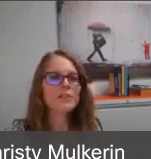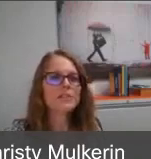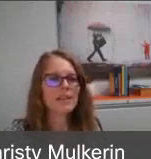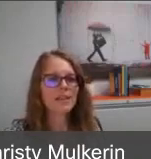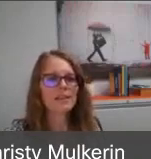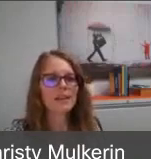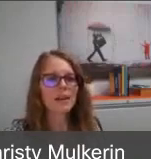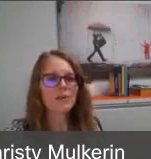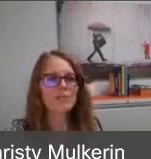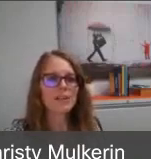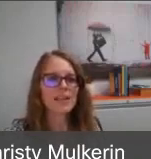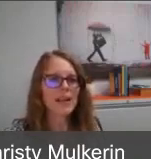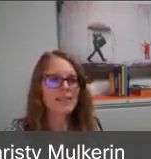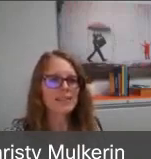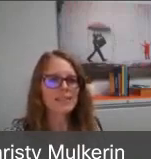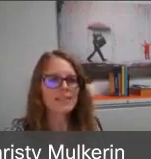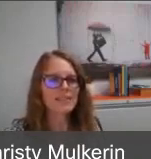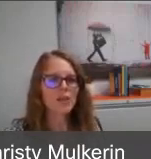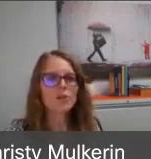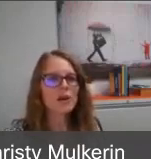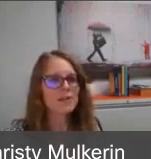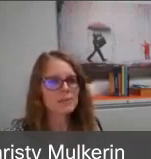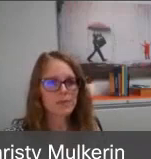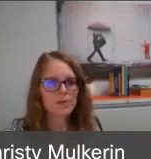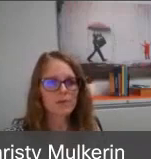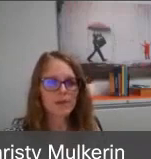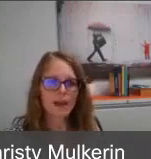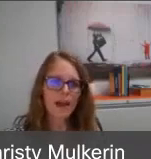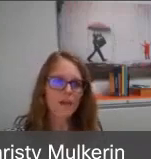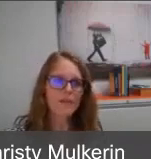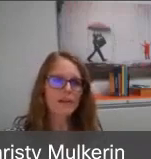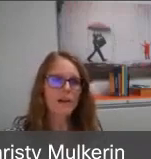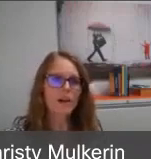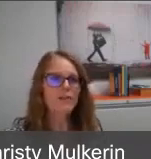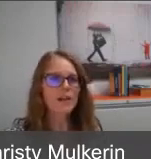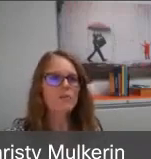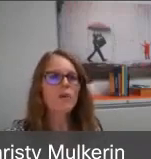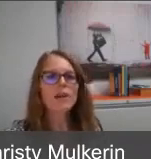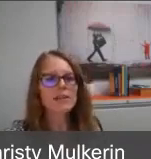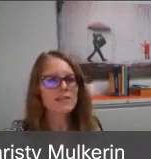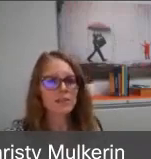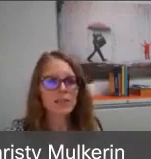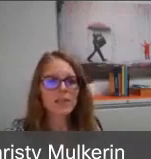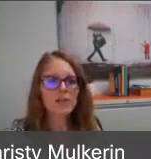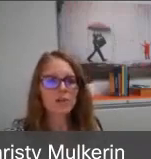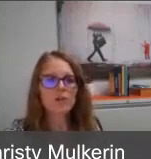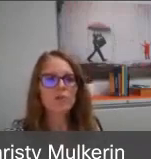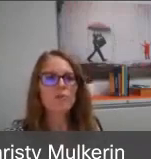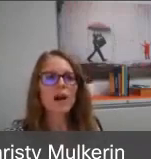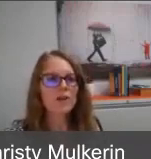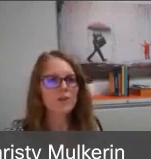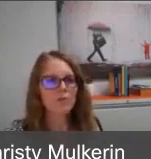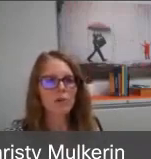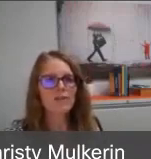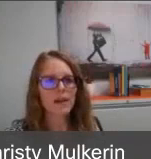The first thing that we started to ask is, who are these people that we have? Why are they still here,